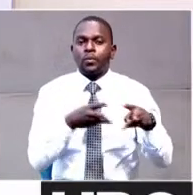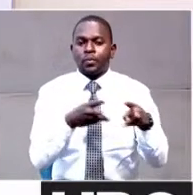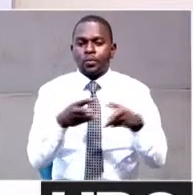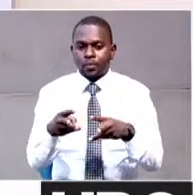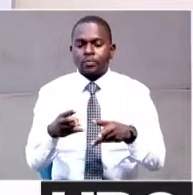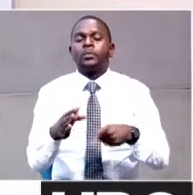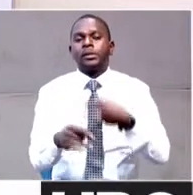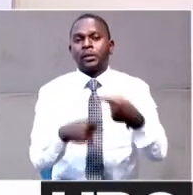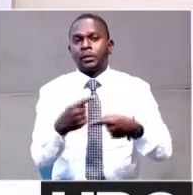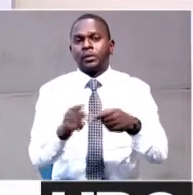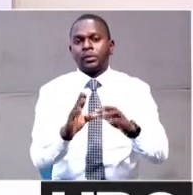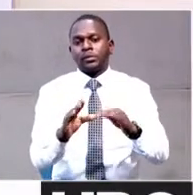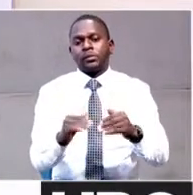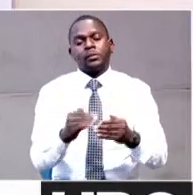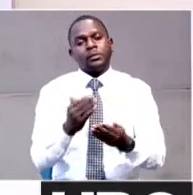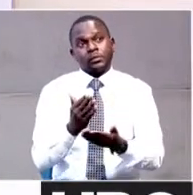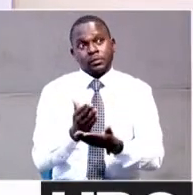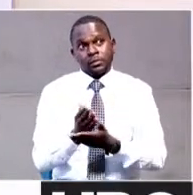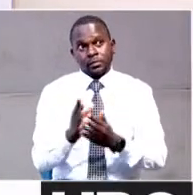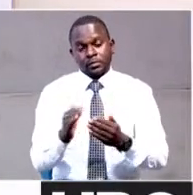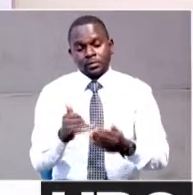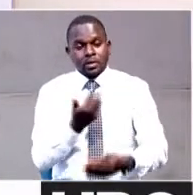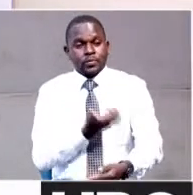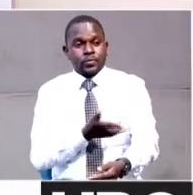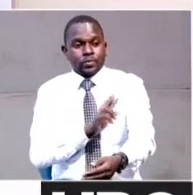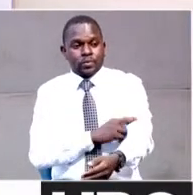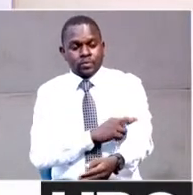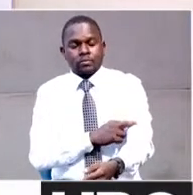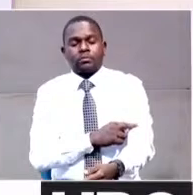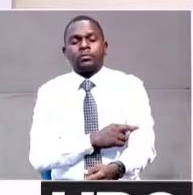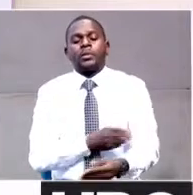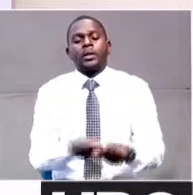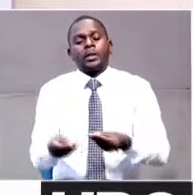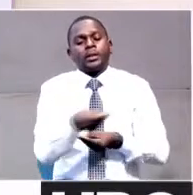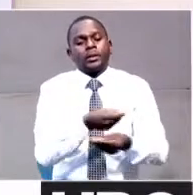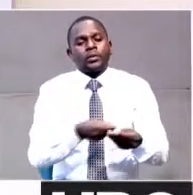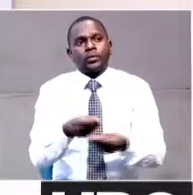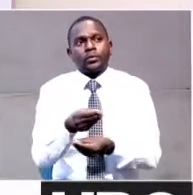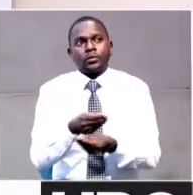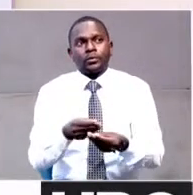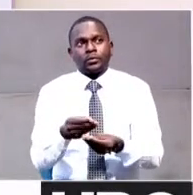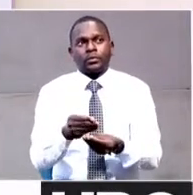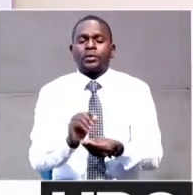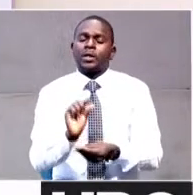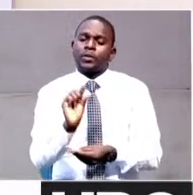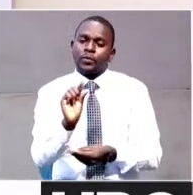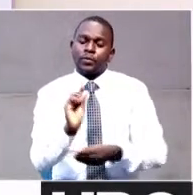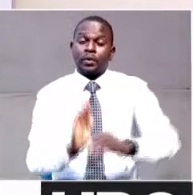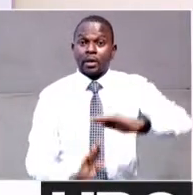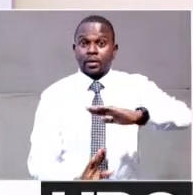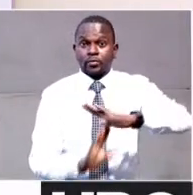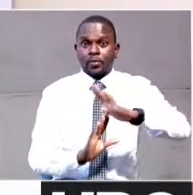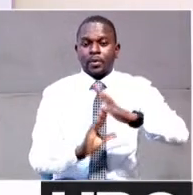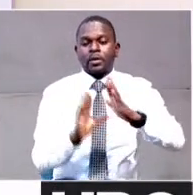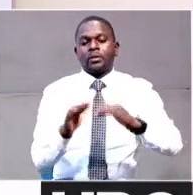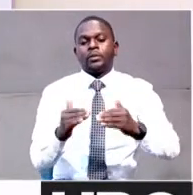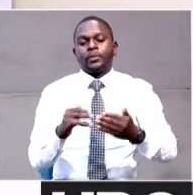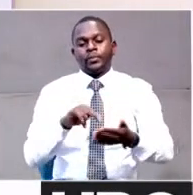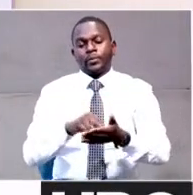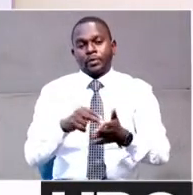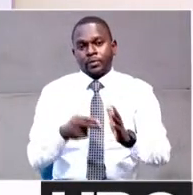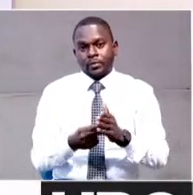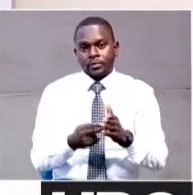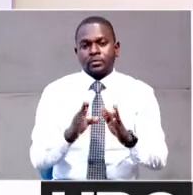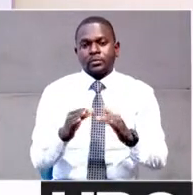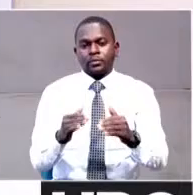move. Definitely, when the resources in the economy are limited, it means that